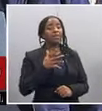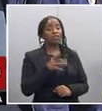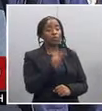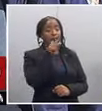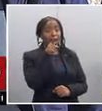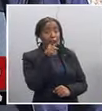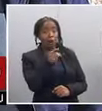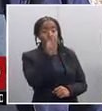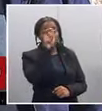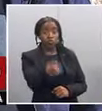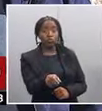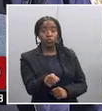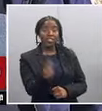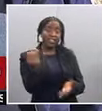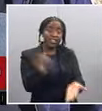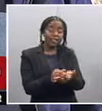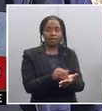umuntu sibizwe court